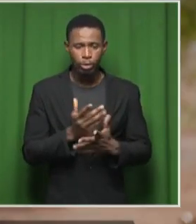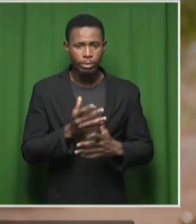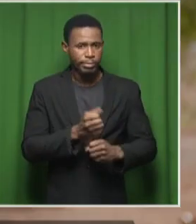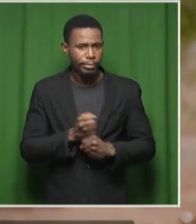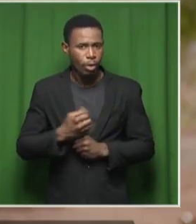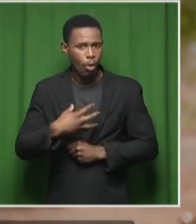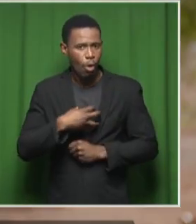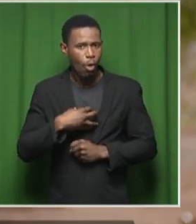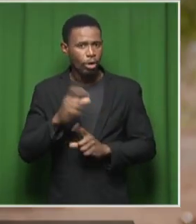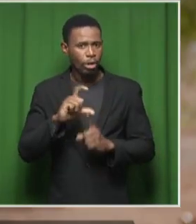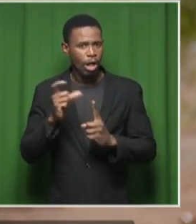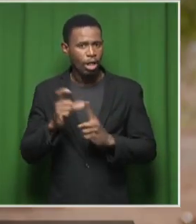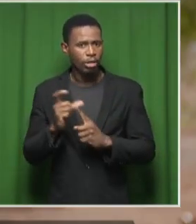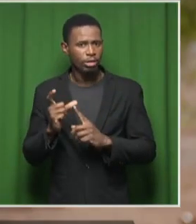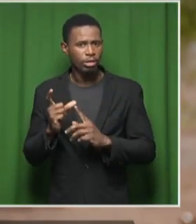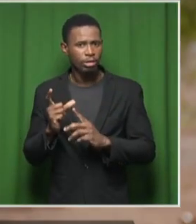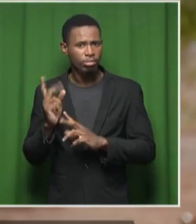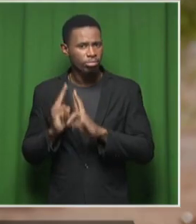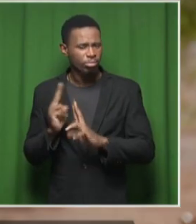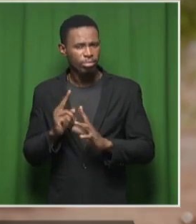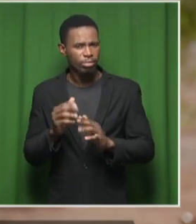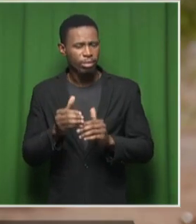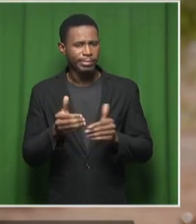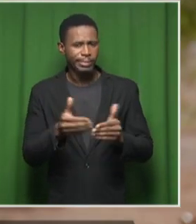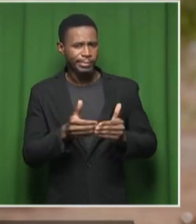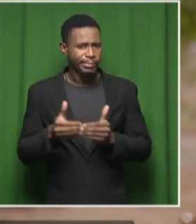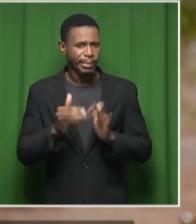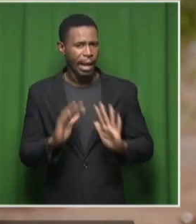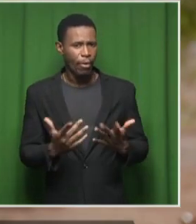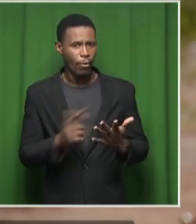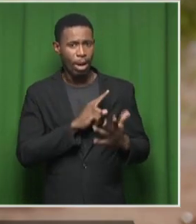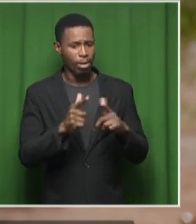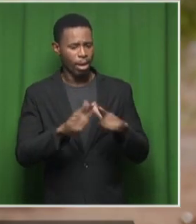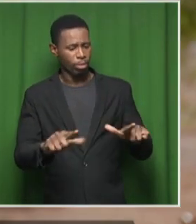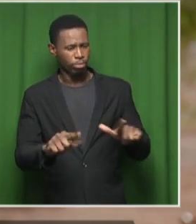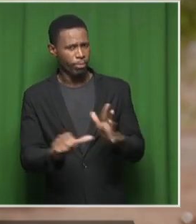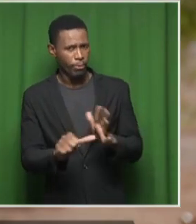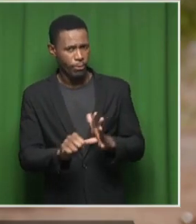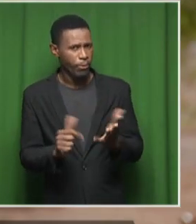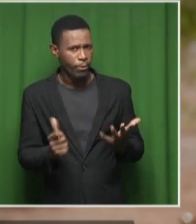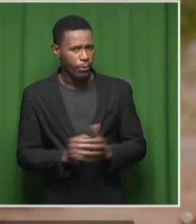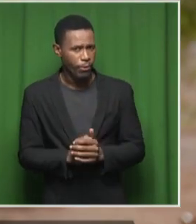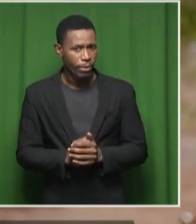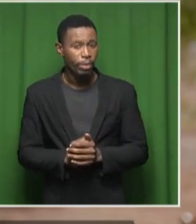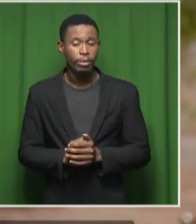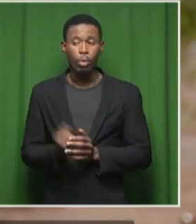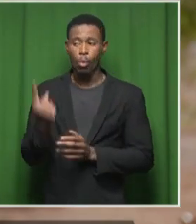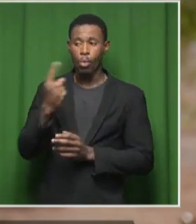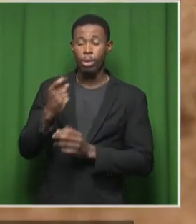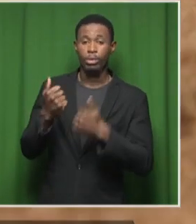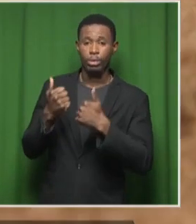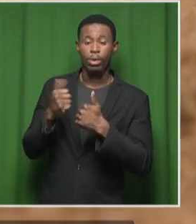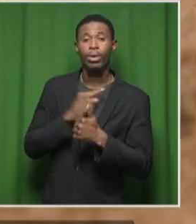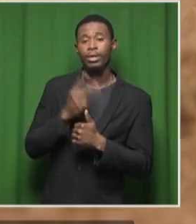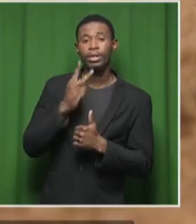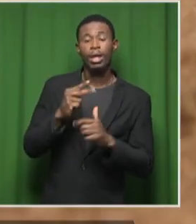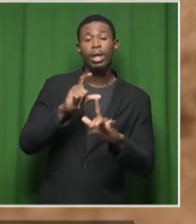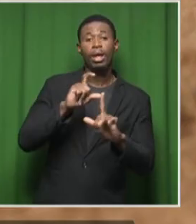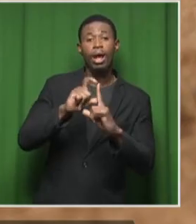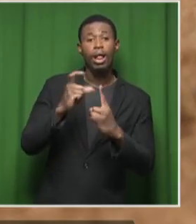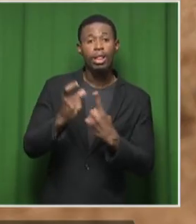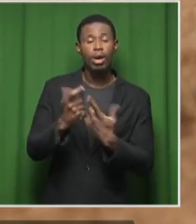cultural identity? Good question. I think if we look at culture or cultural products, they